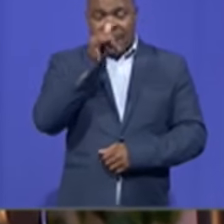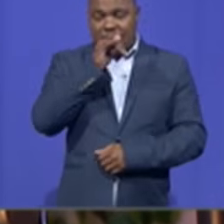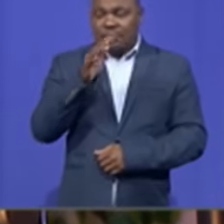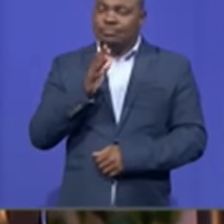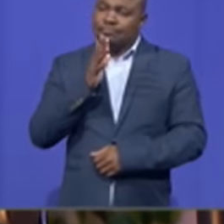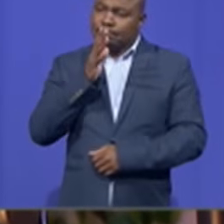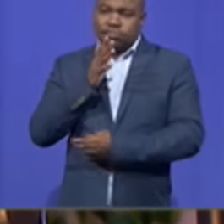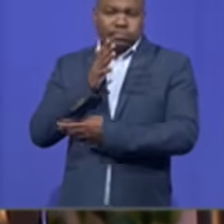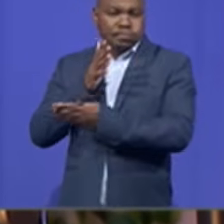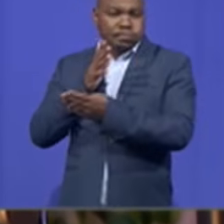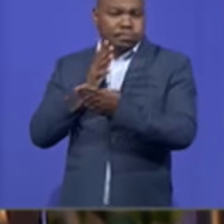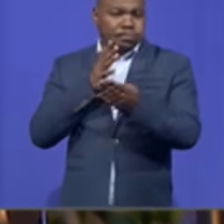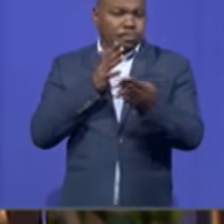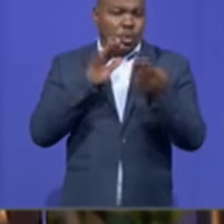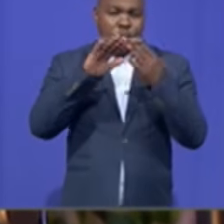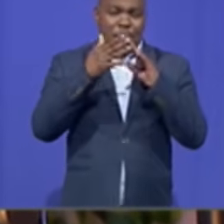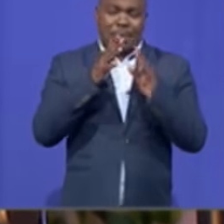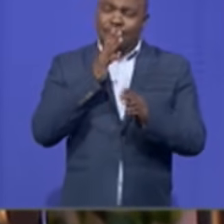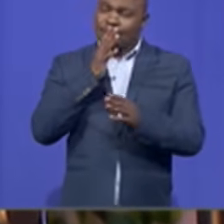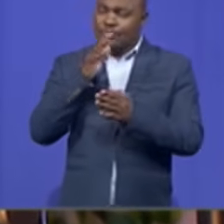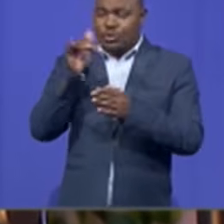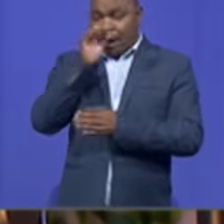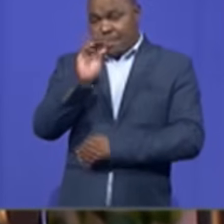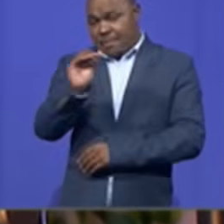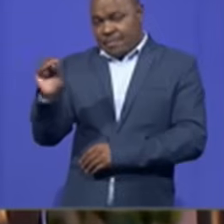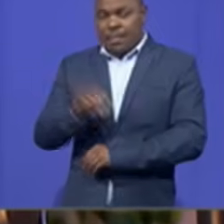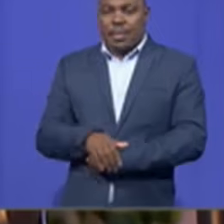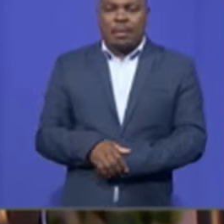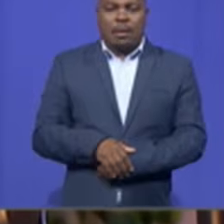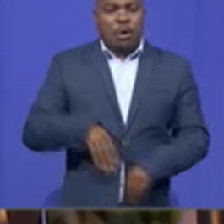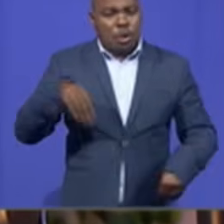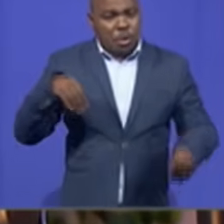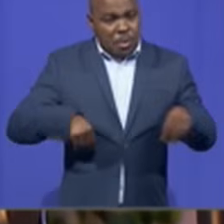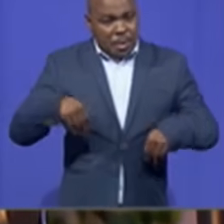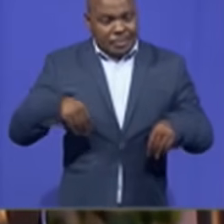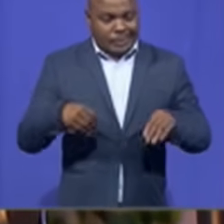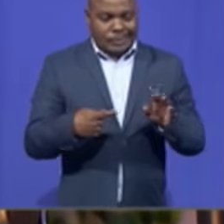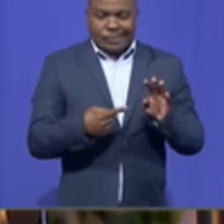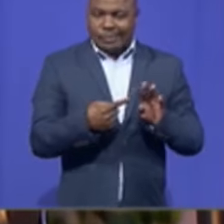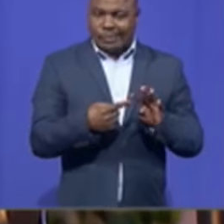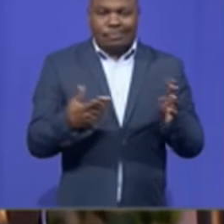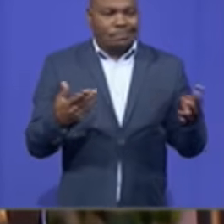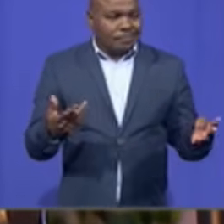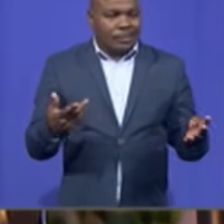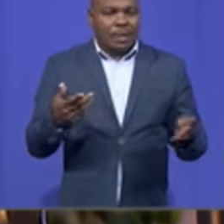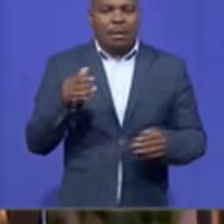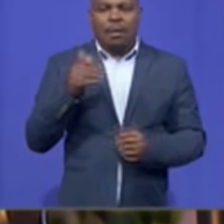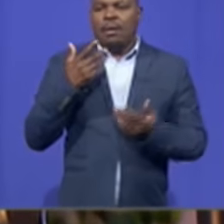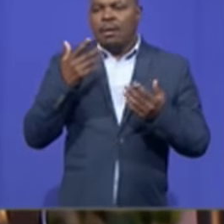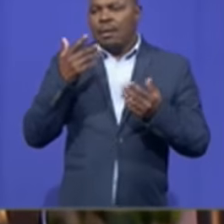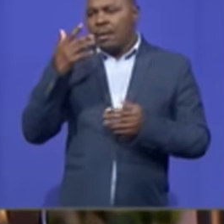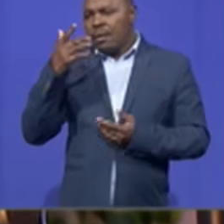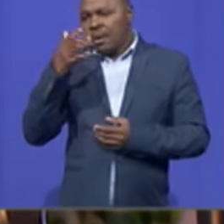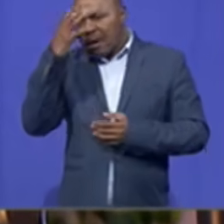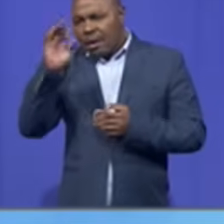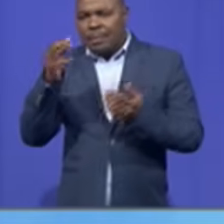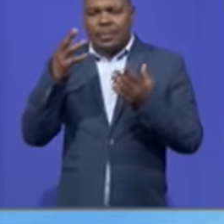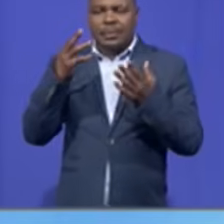hold in too many communities. Corruption has eaten away at our public